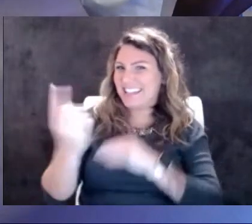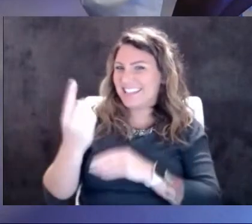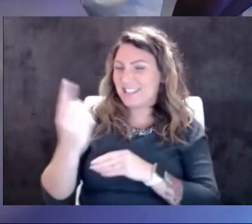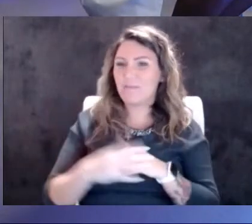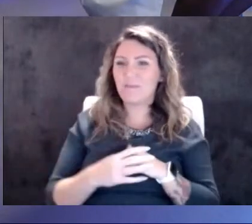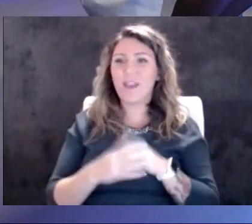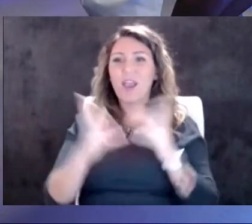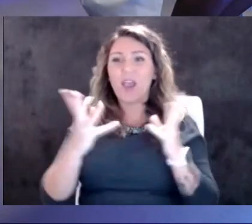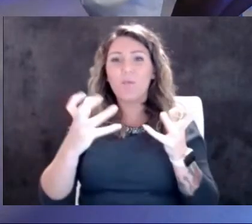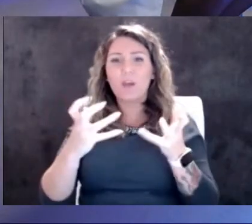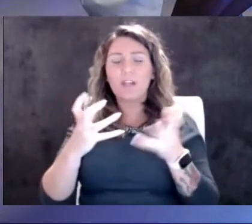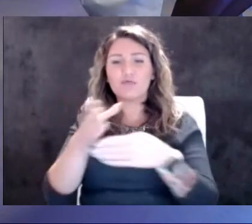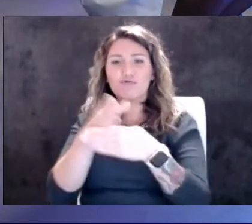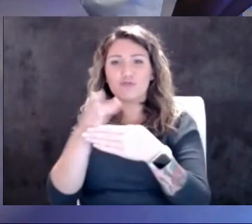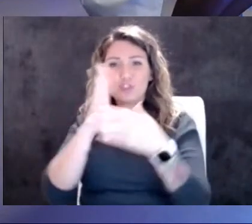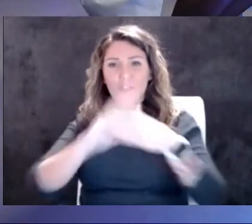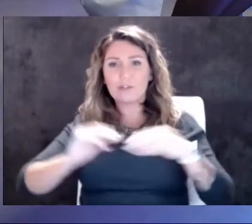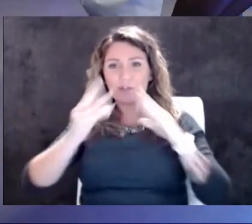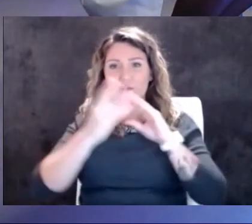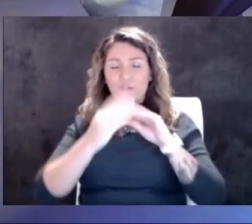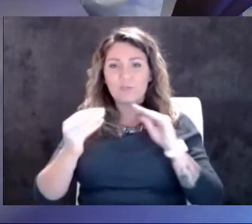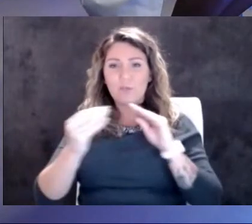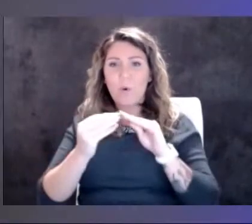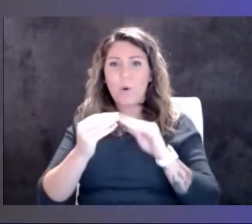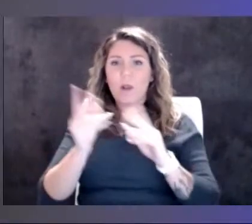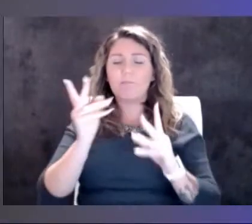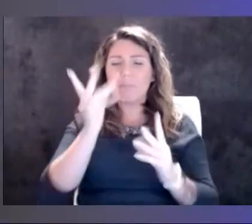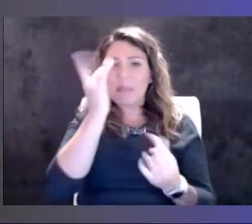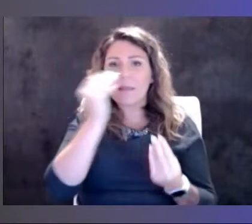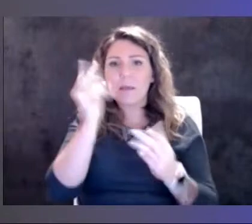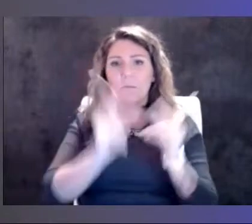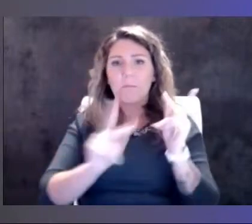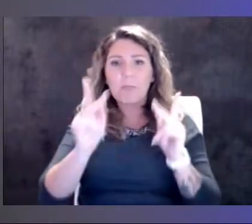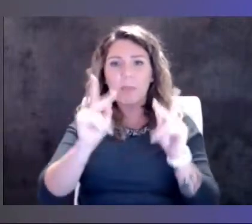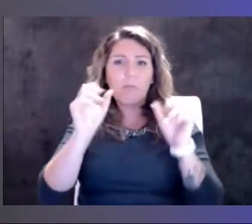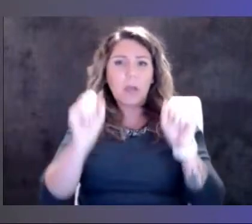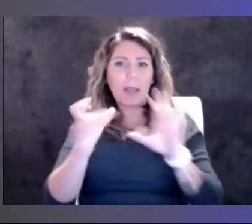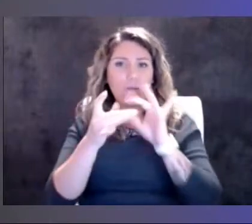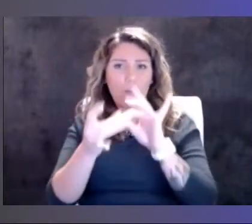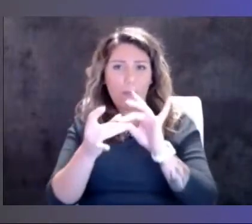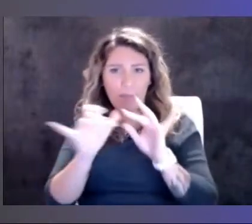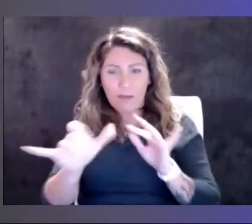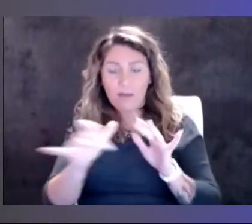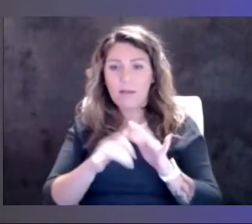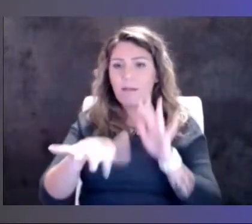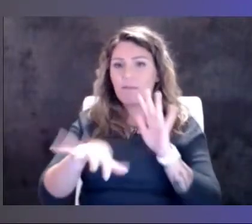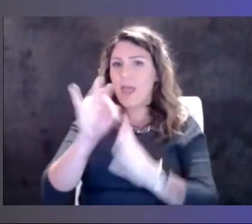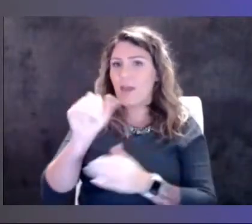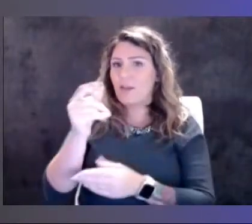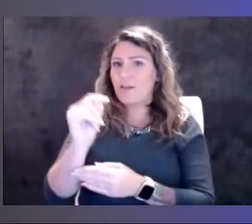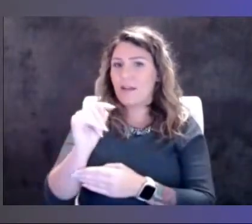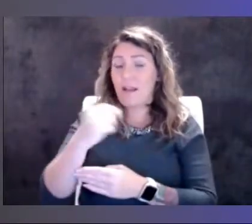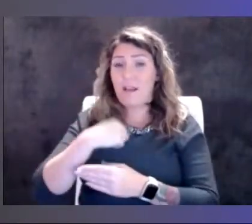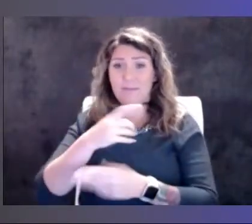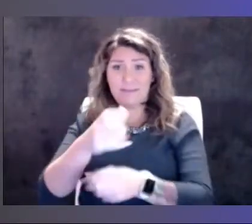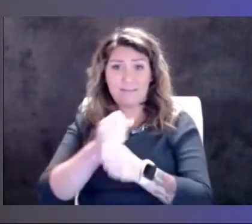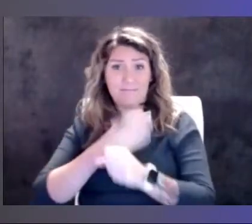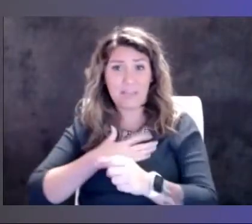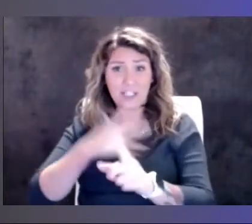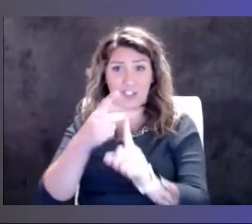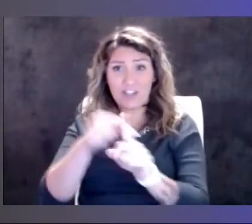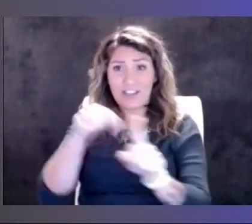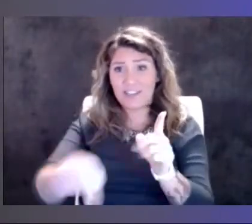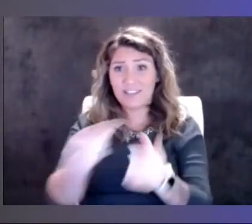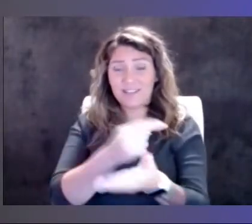share this story because I think that there are people who will relate to this. So I found out I was going to get my shot on the show this week, but my kids